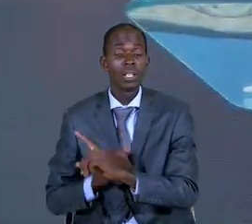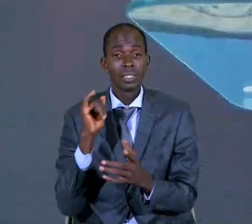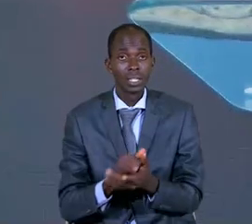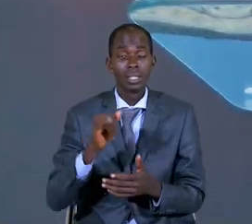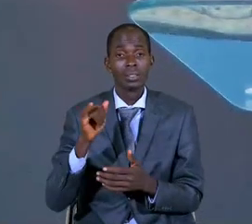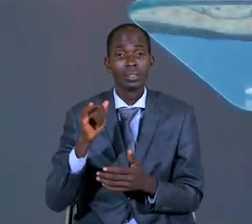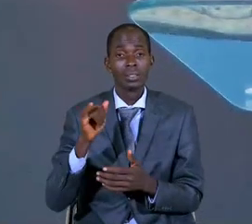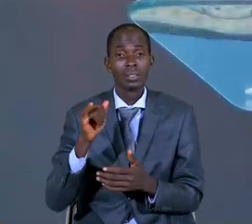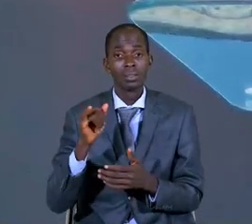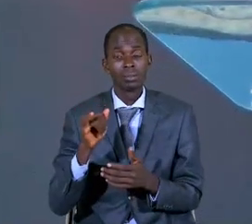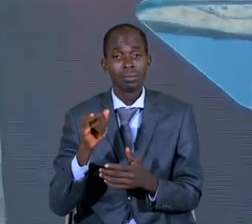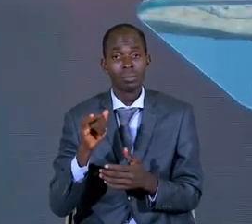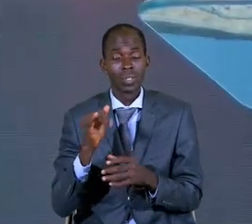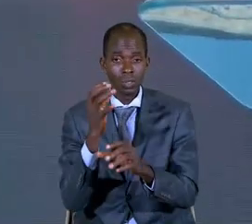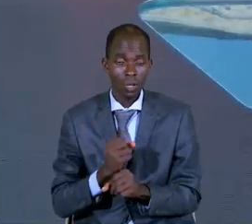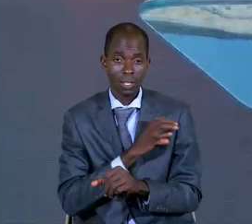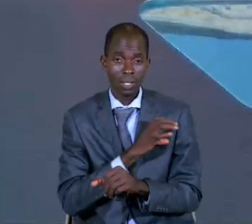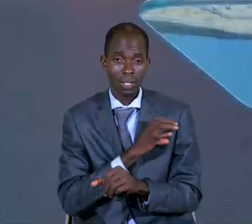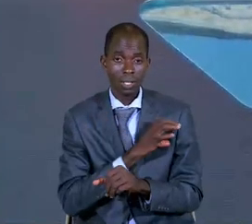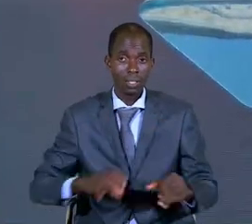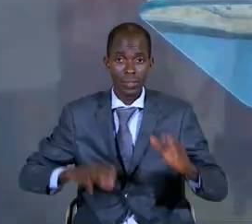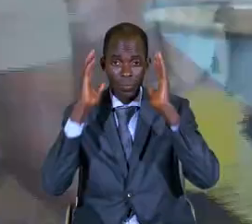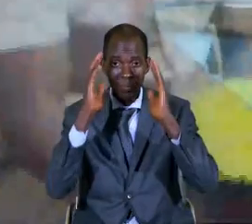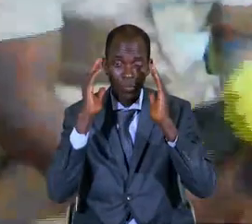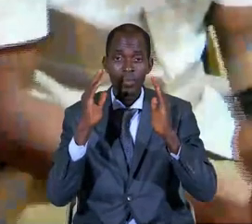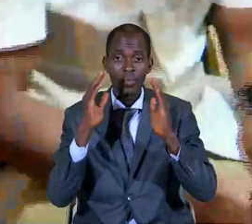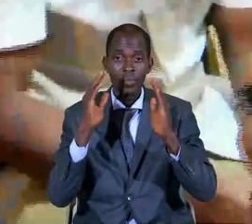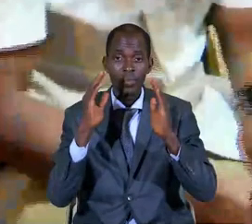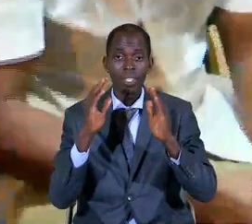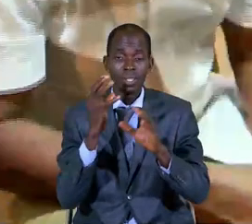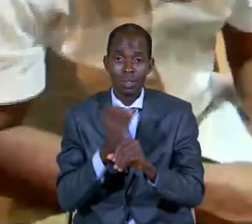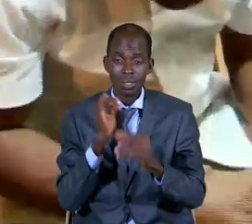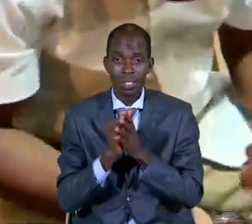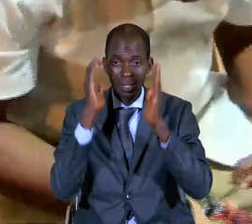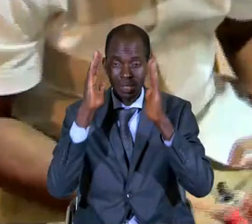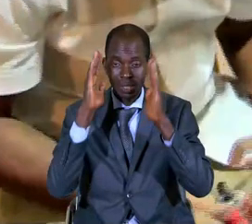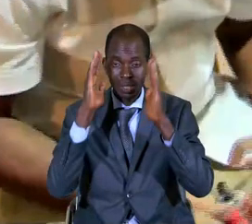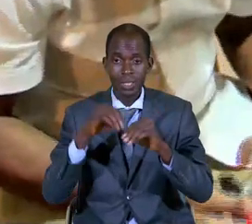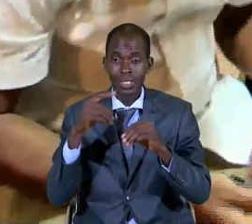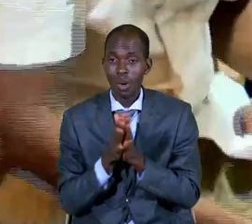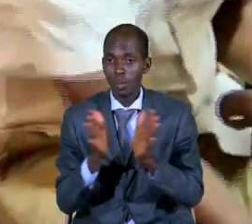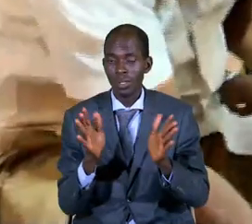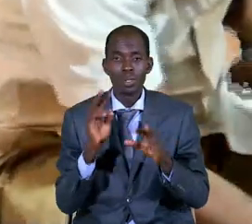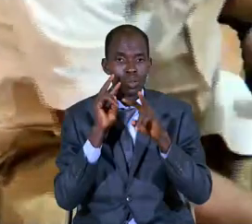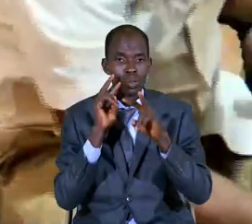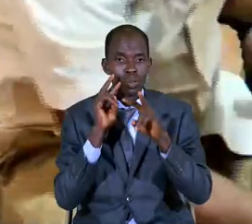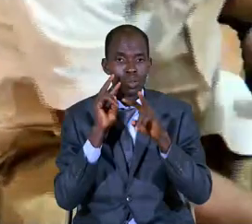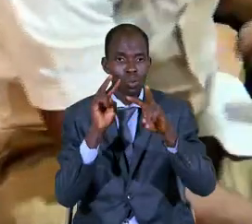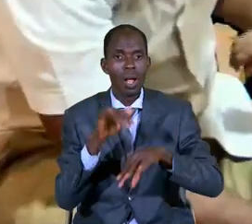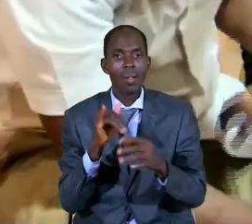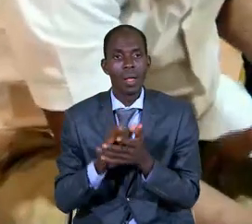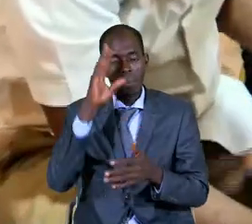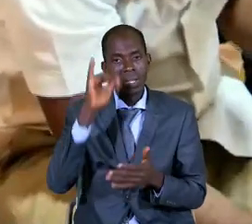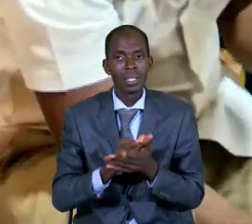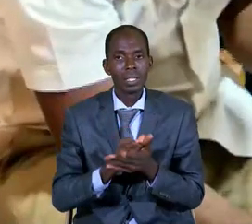got Christ's attention, got that attention in the public. Look at the man that had a